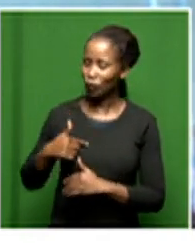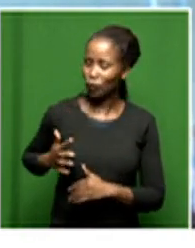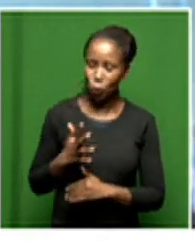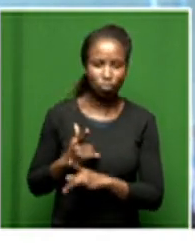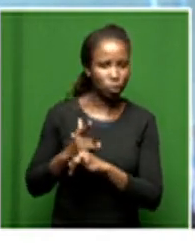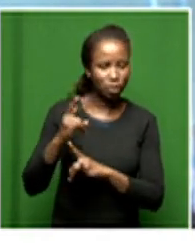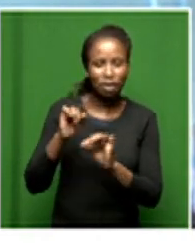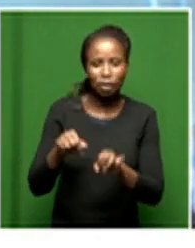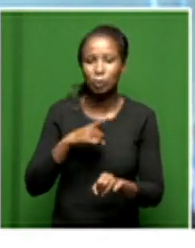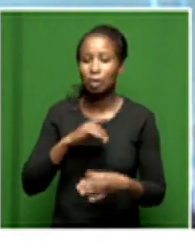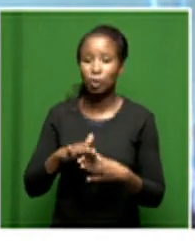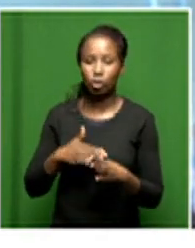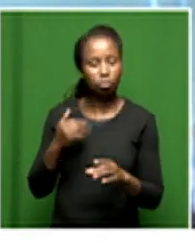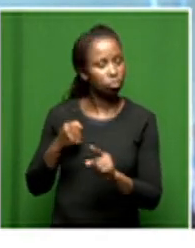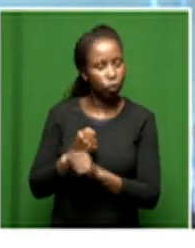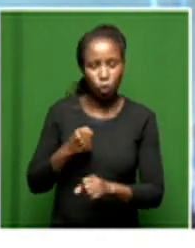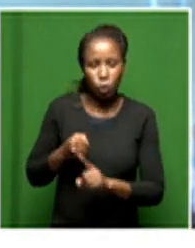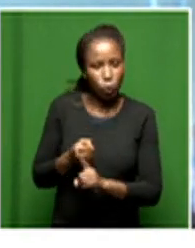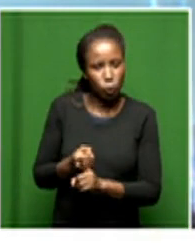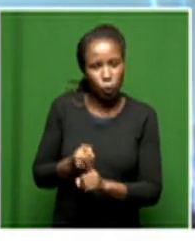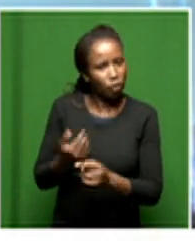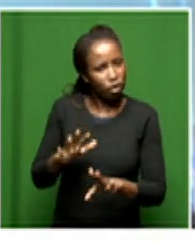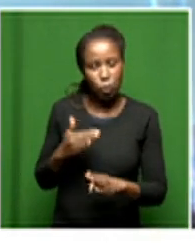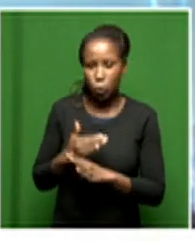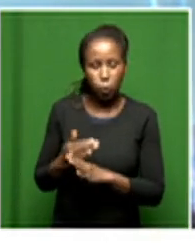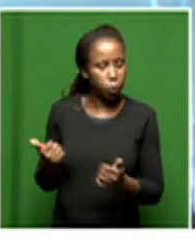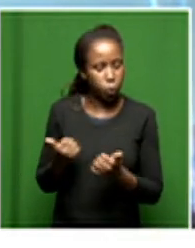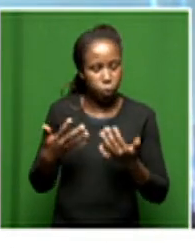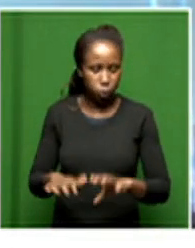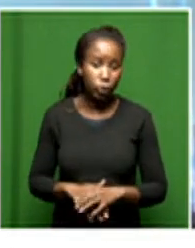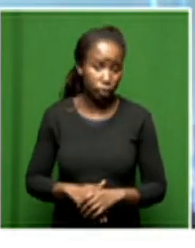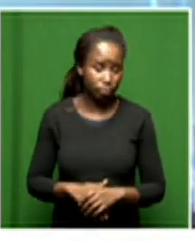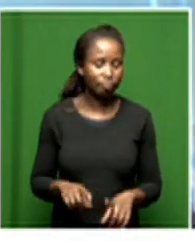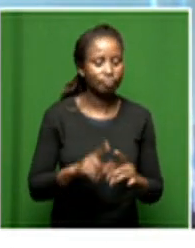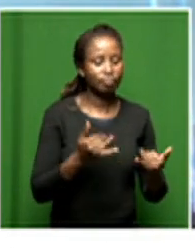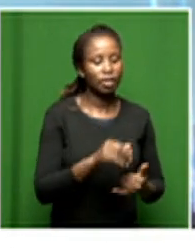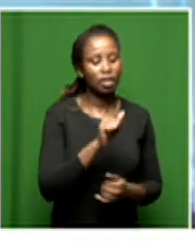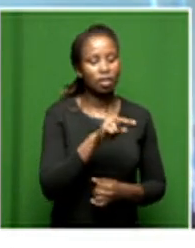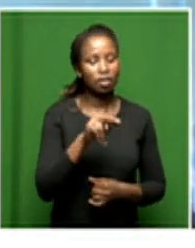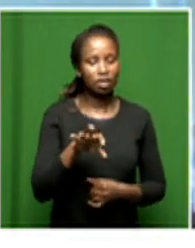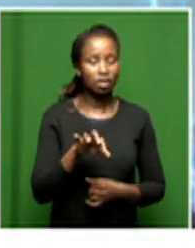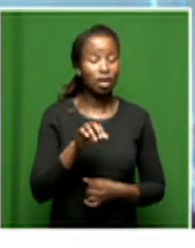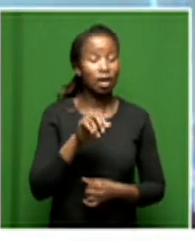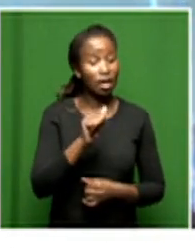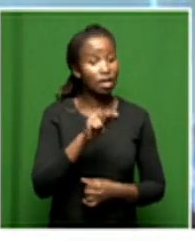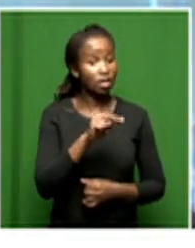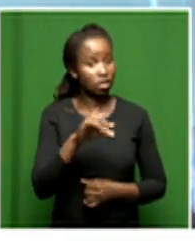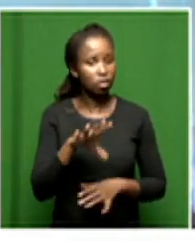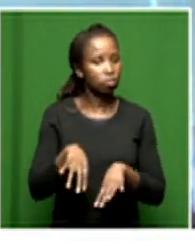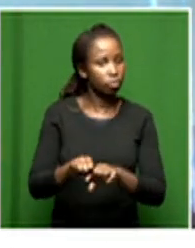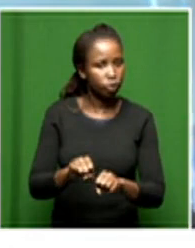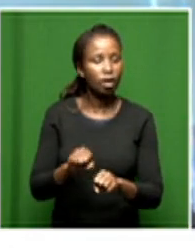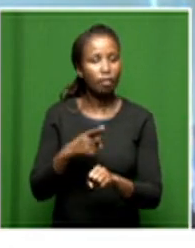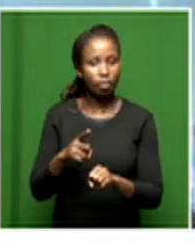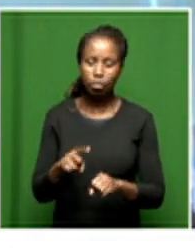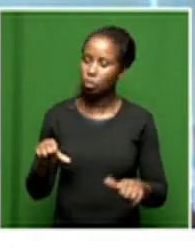would have given them so much momentum. They would have encouraged the activists so much. And the ANC held on for a very, very important